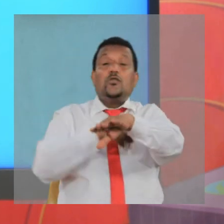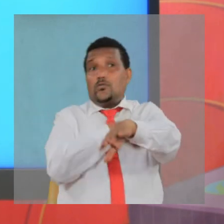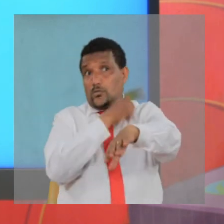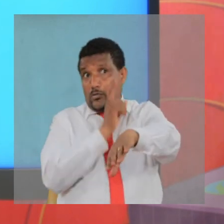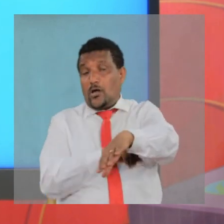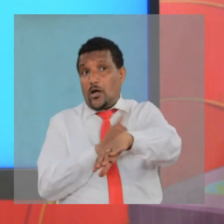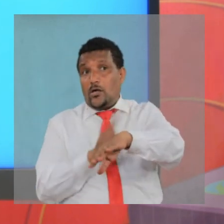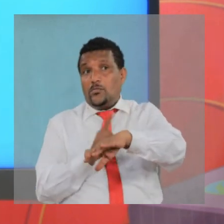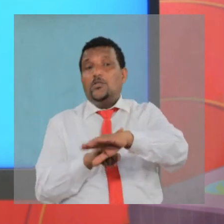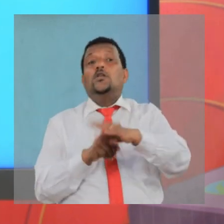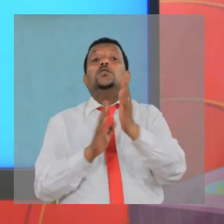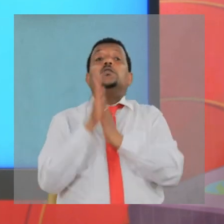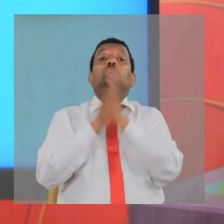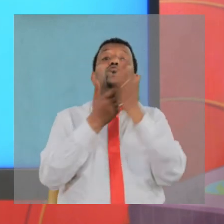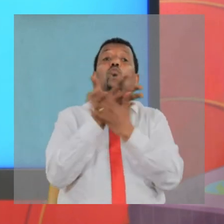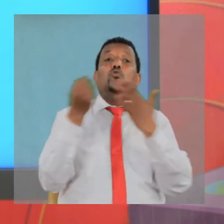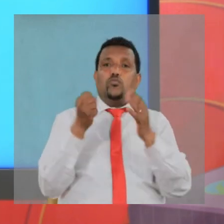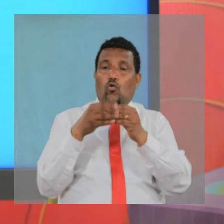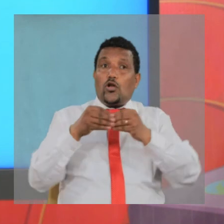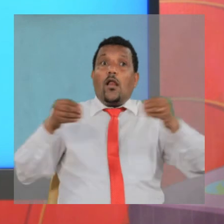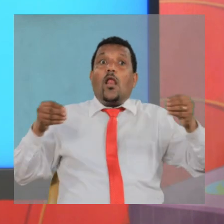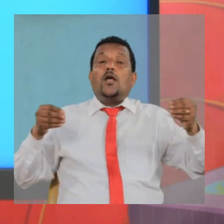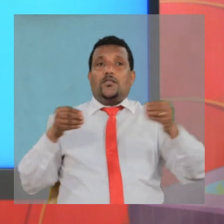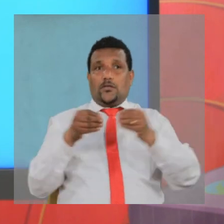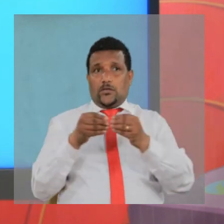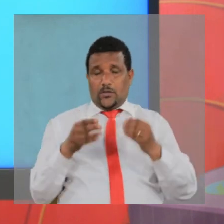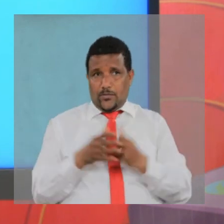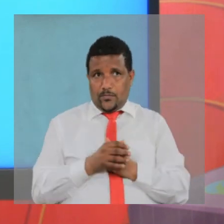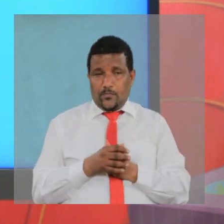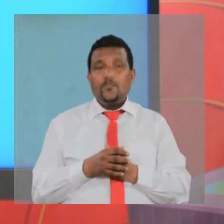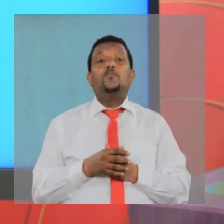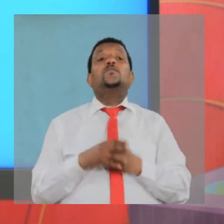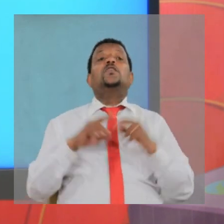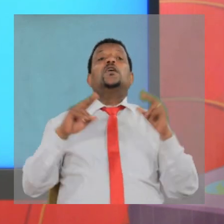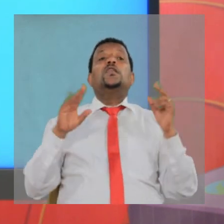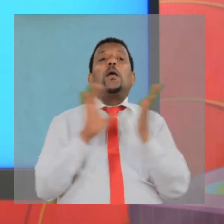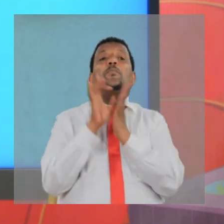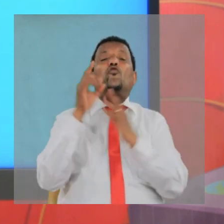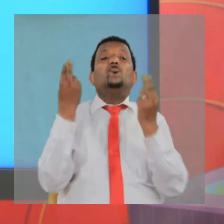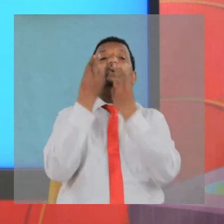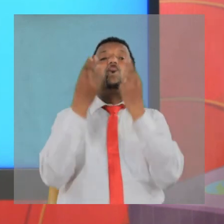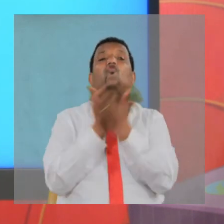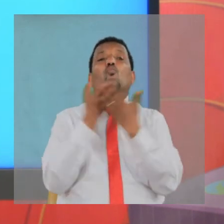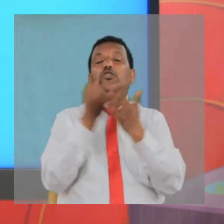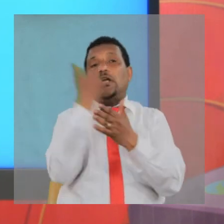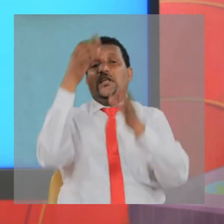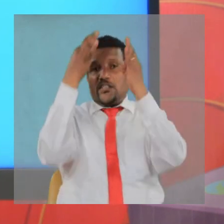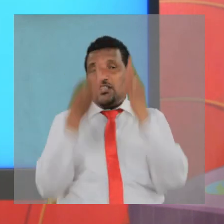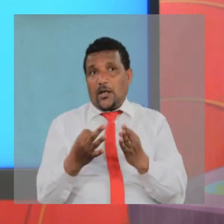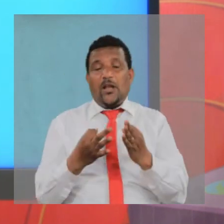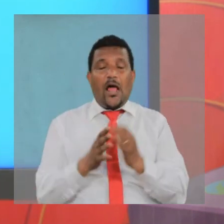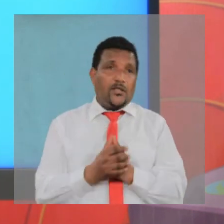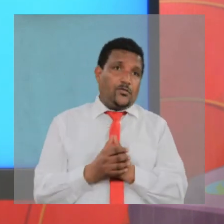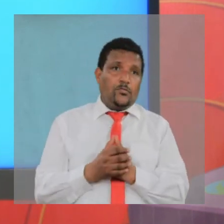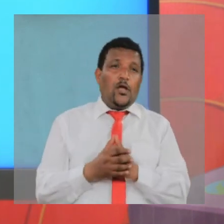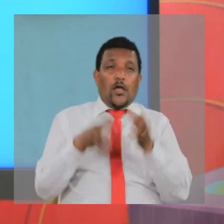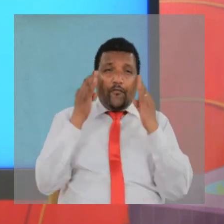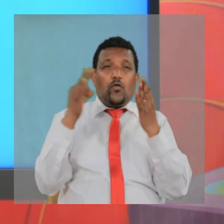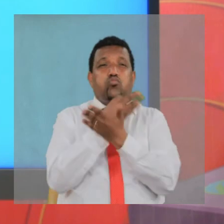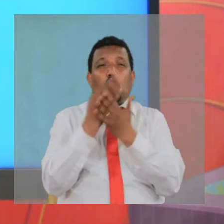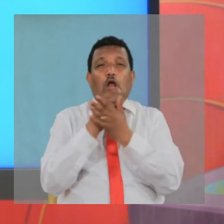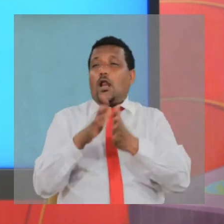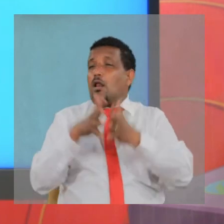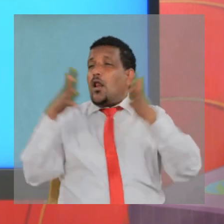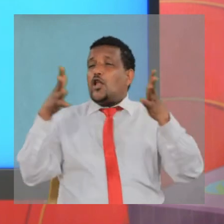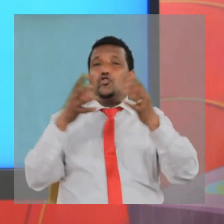commodity tends to be more elastic. The number of use of a commodity is another determinant. If the product has